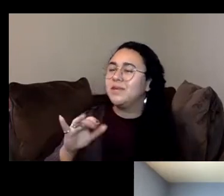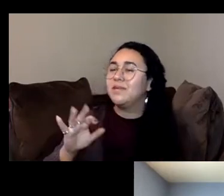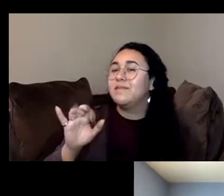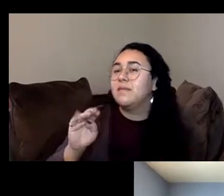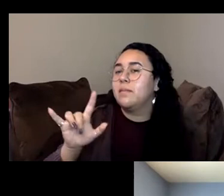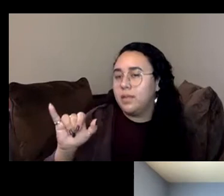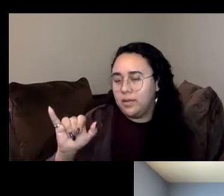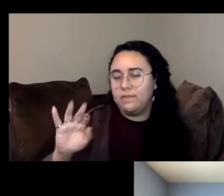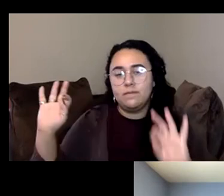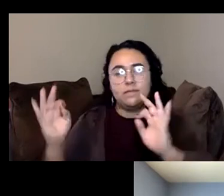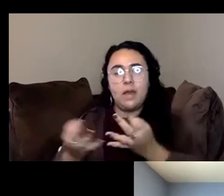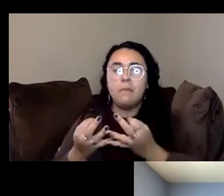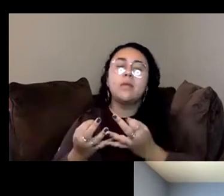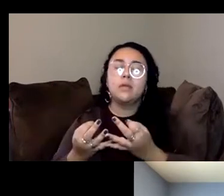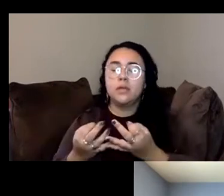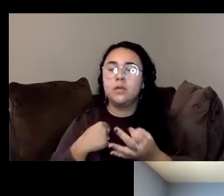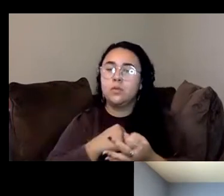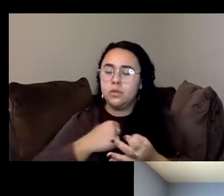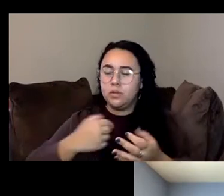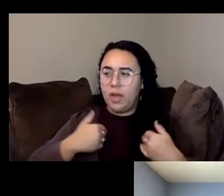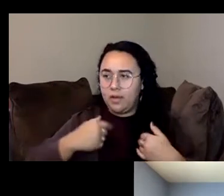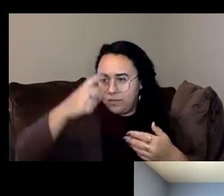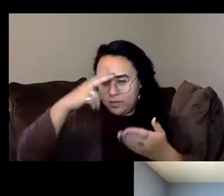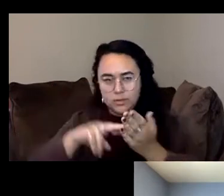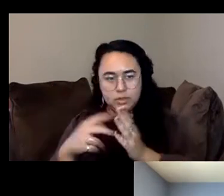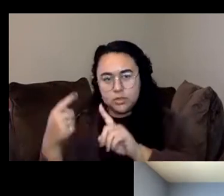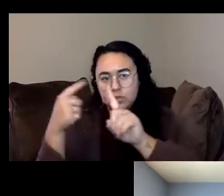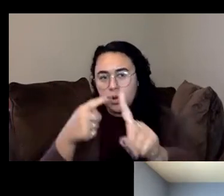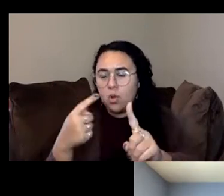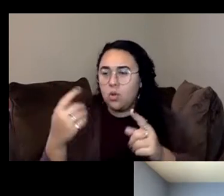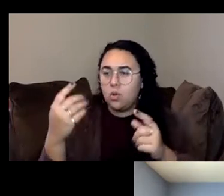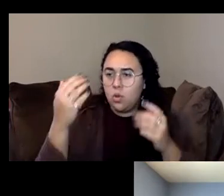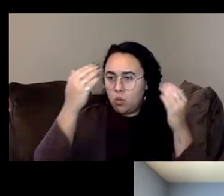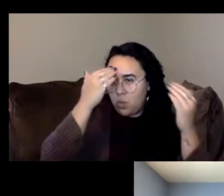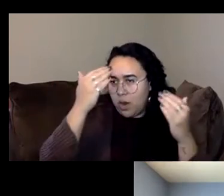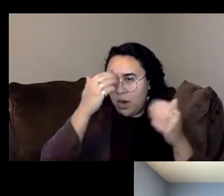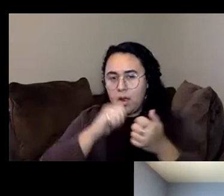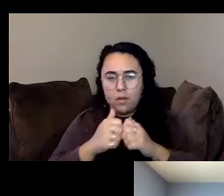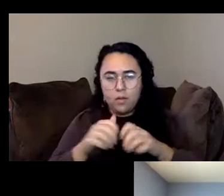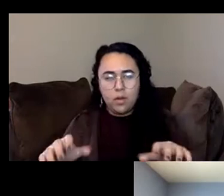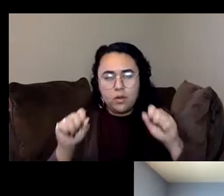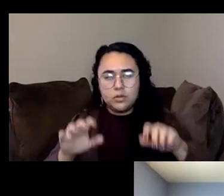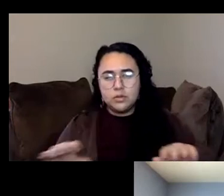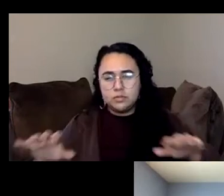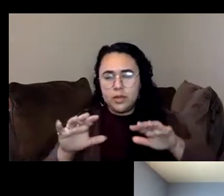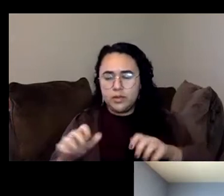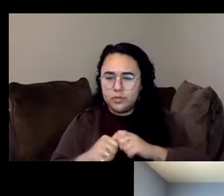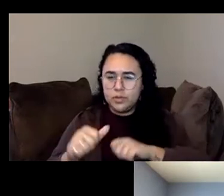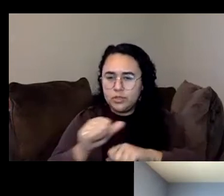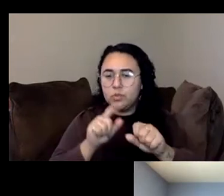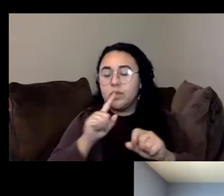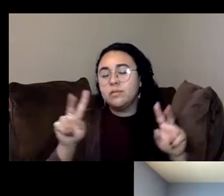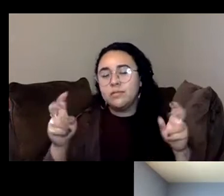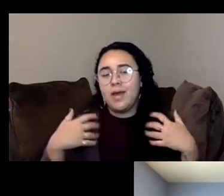a family in the sense that we're intentional and mindful about how we hold the space with each other. I mean, a healthy family, let